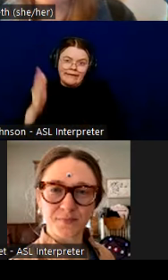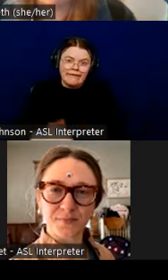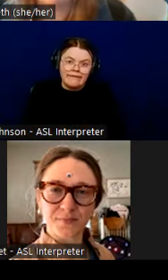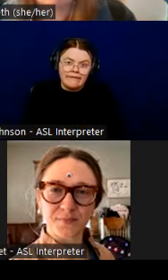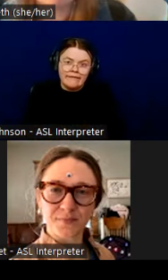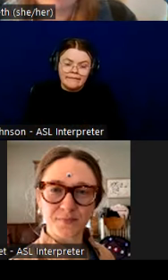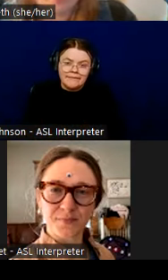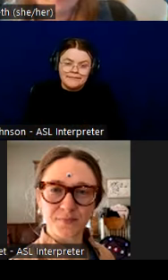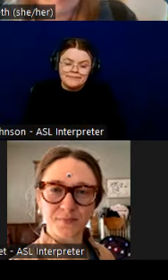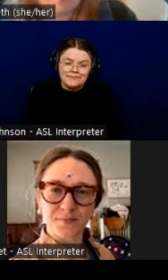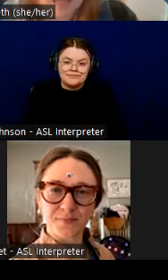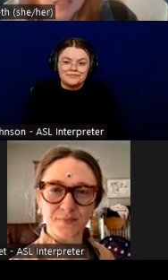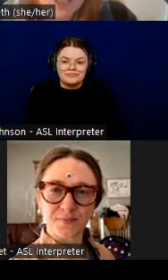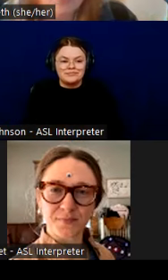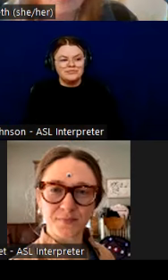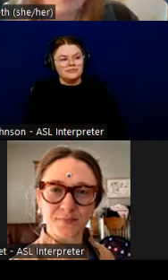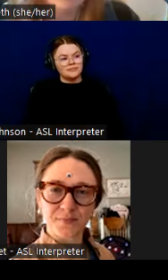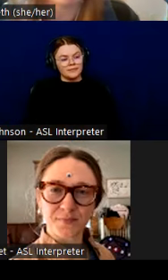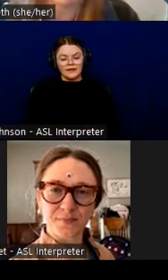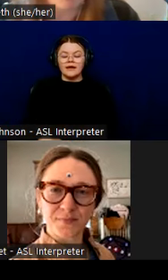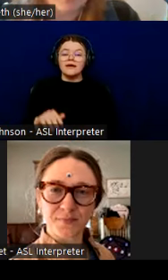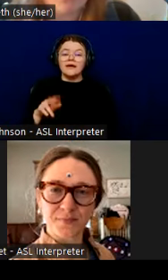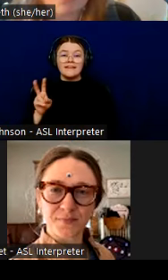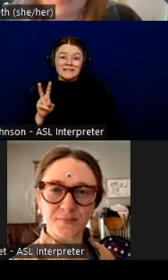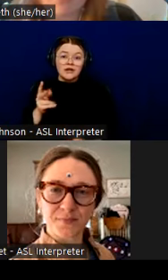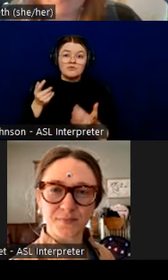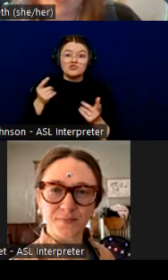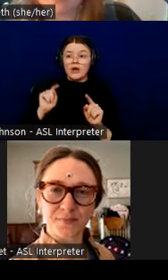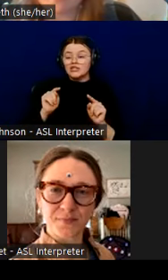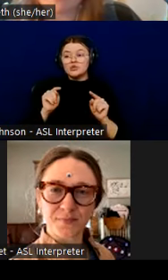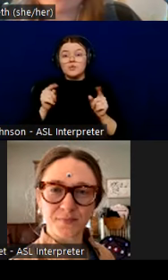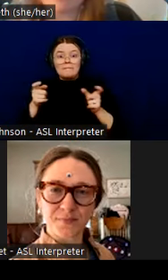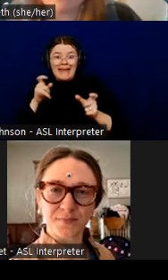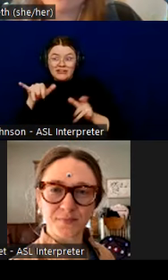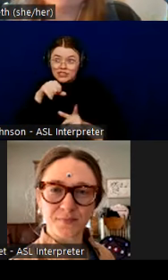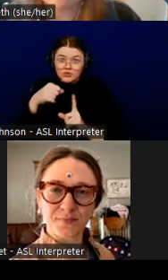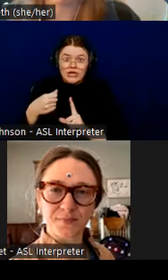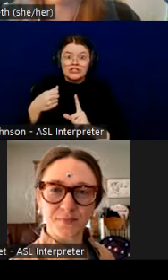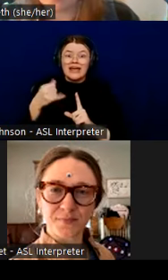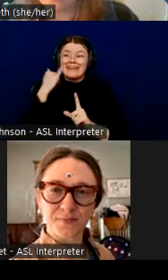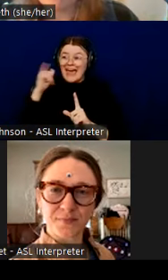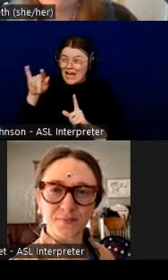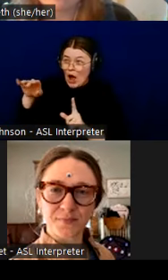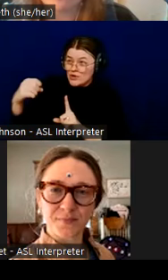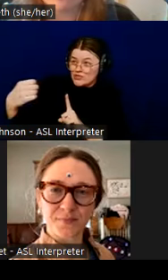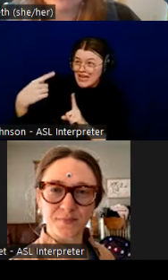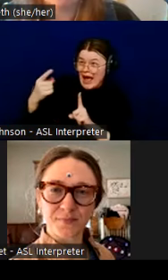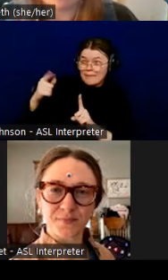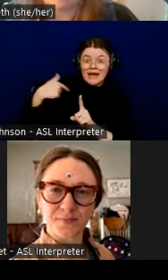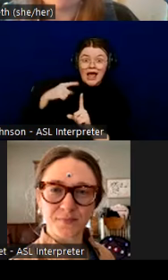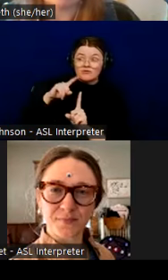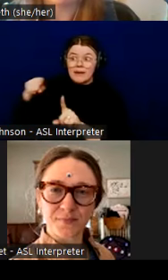exhausting. All of this work to manage, to respond to abuse with kindness, to blame themselves,